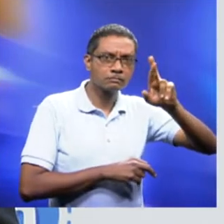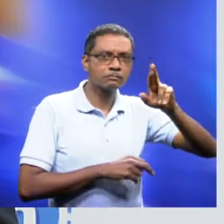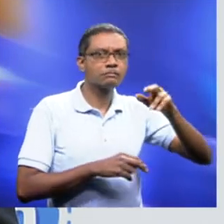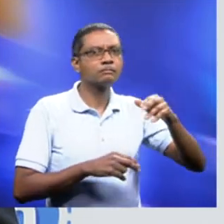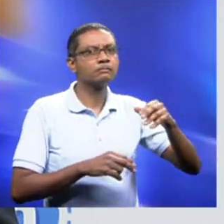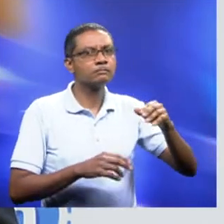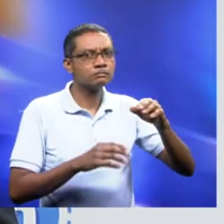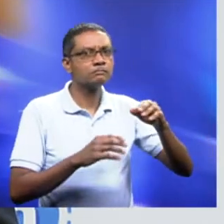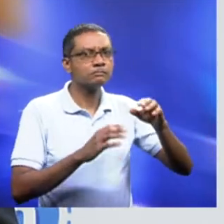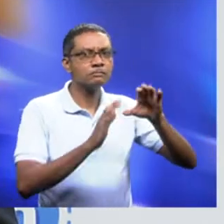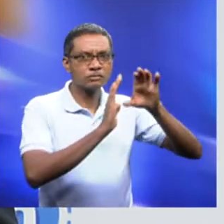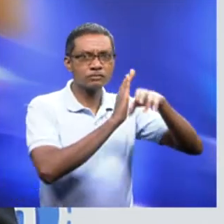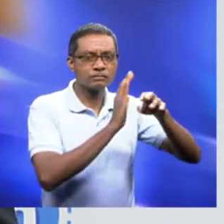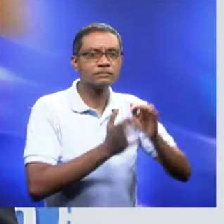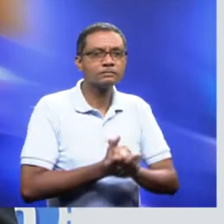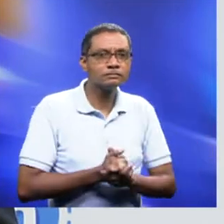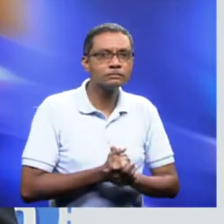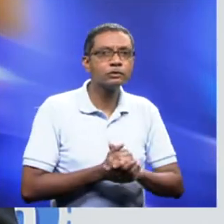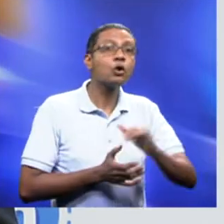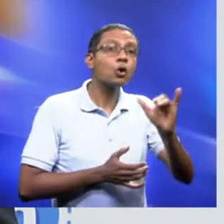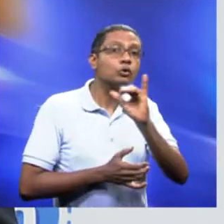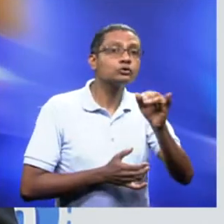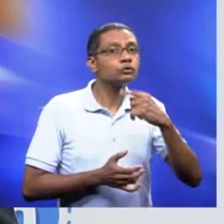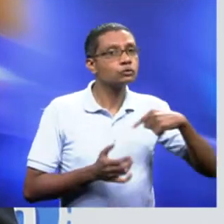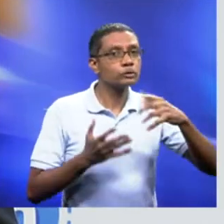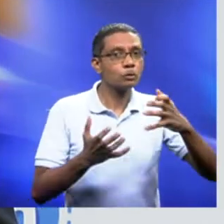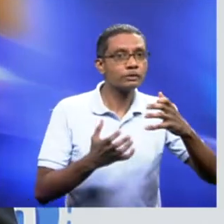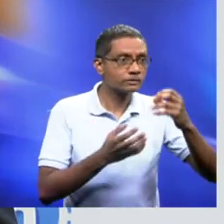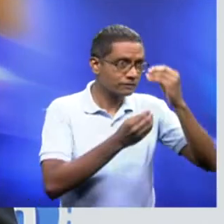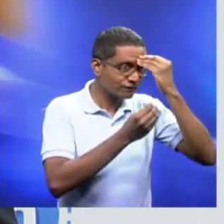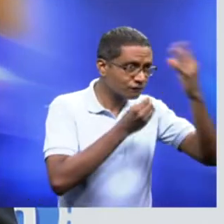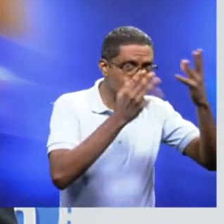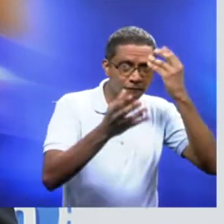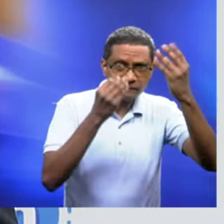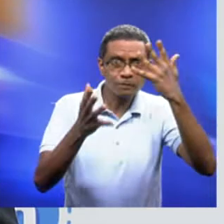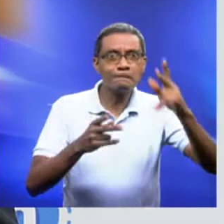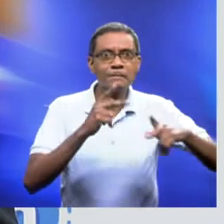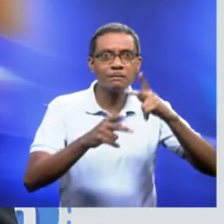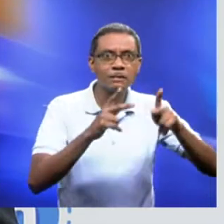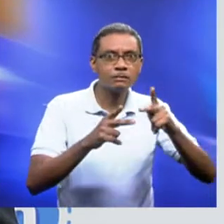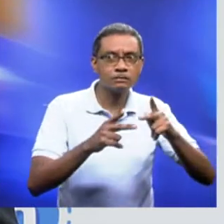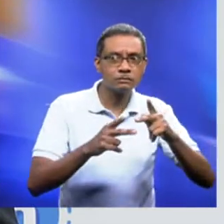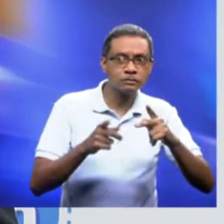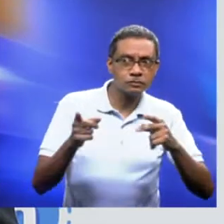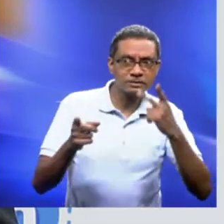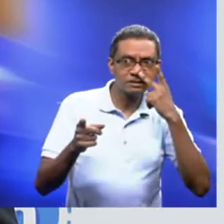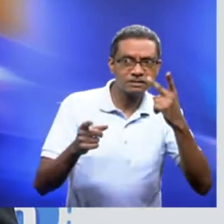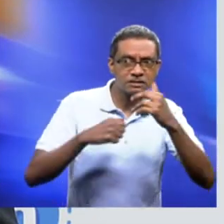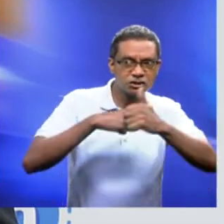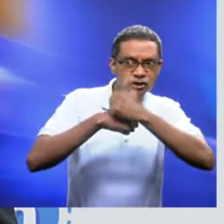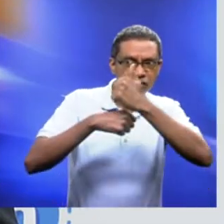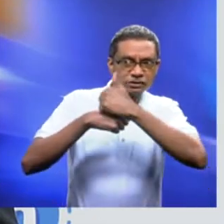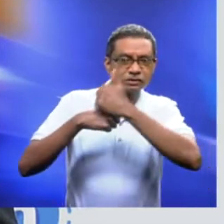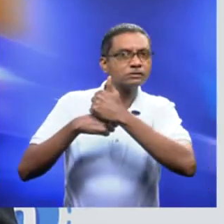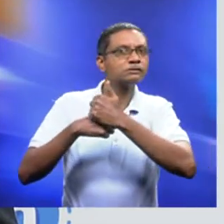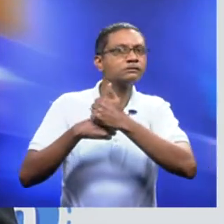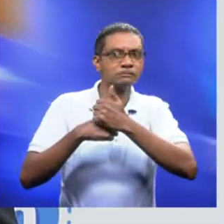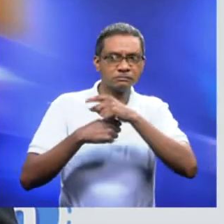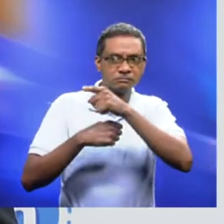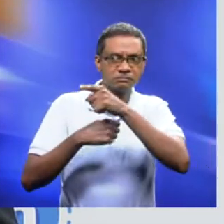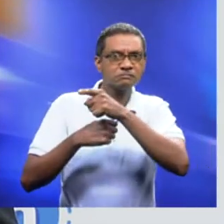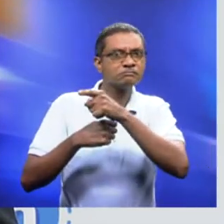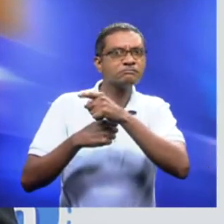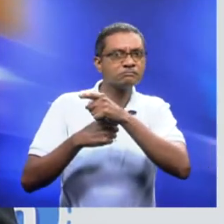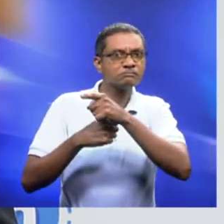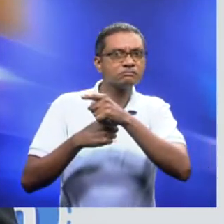educate the wider population as to what threats and trends we see that can be classed under the